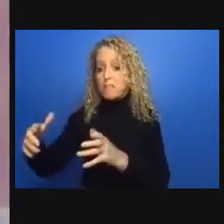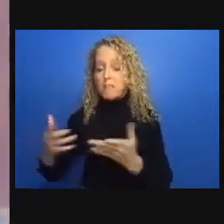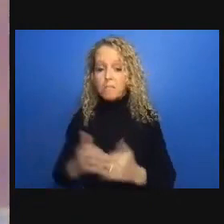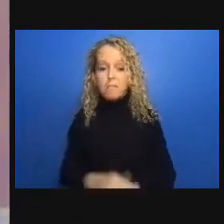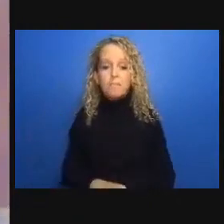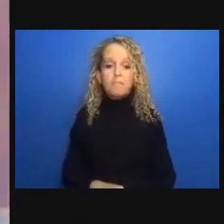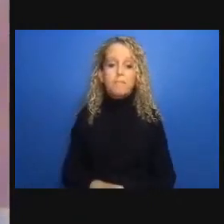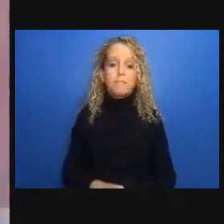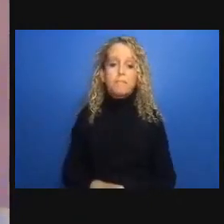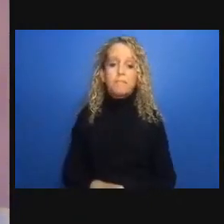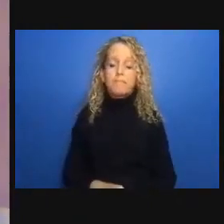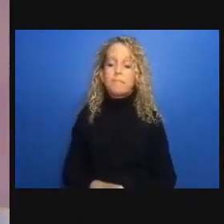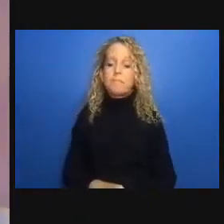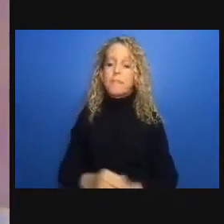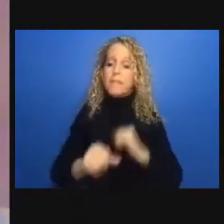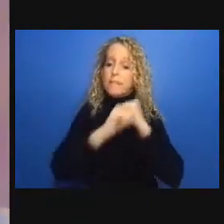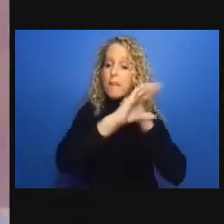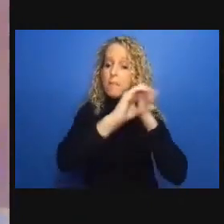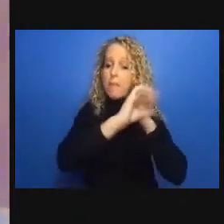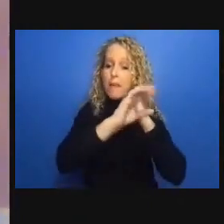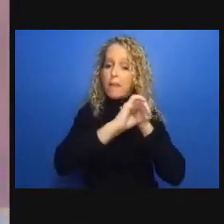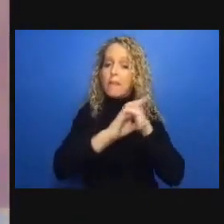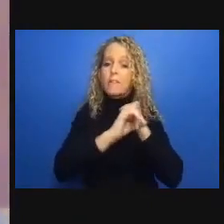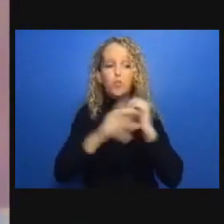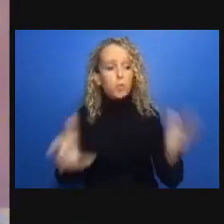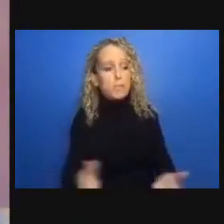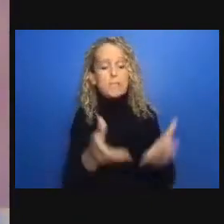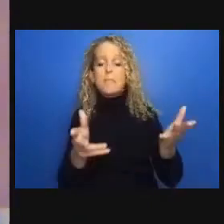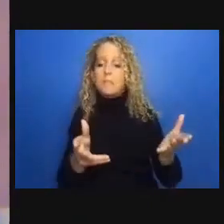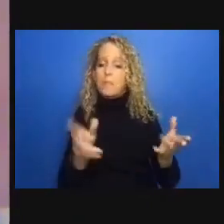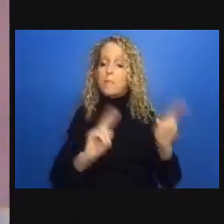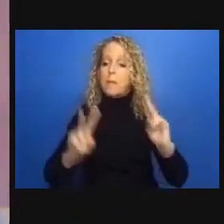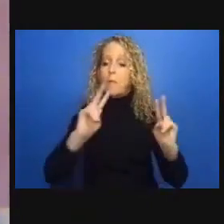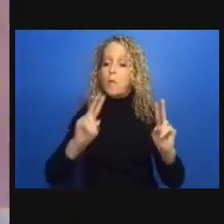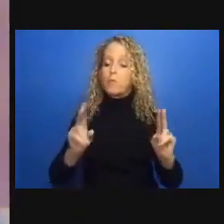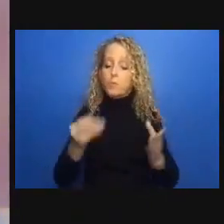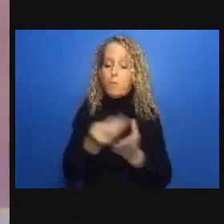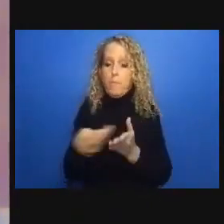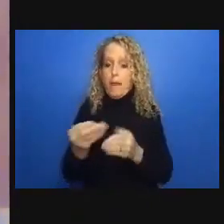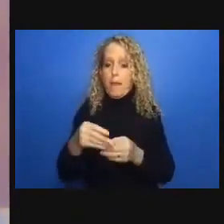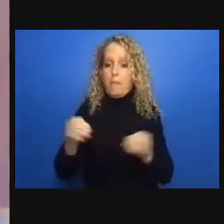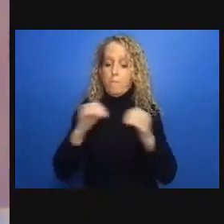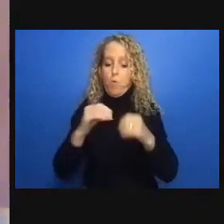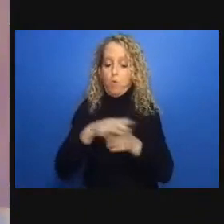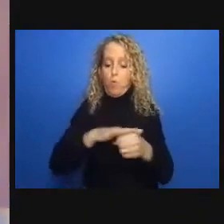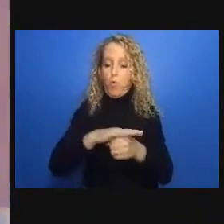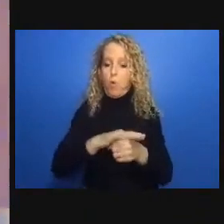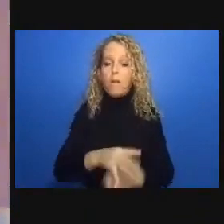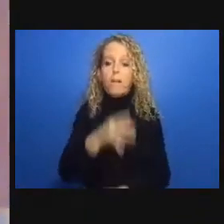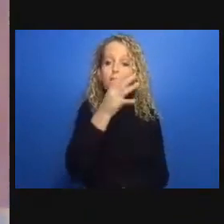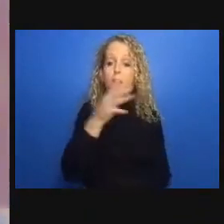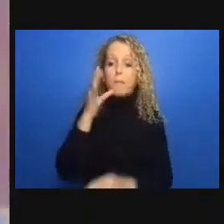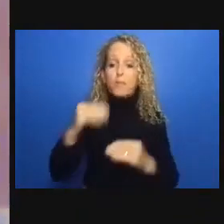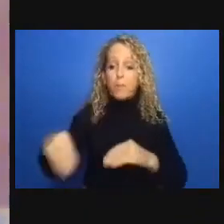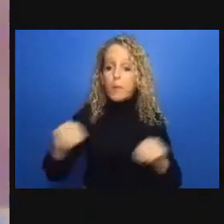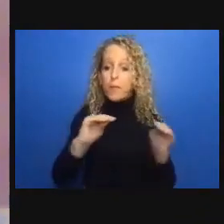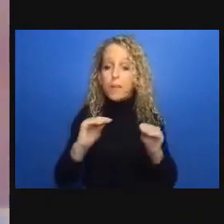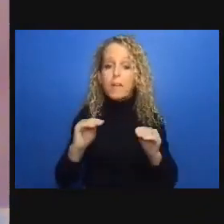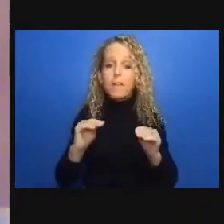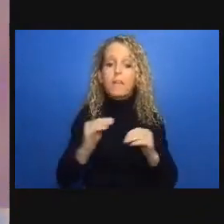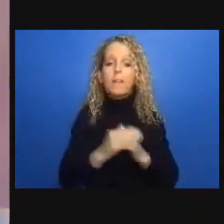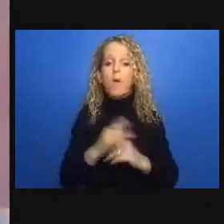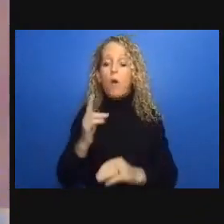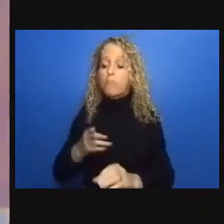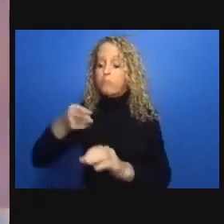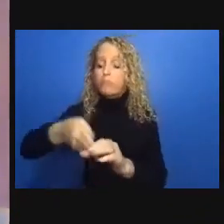developed to inspire citizens to support local buying from farmer hubs or the farmers markets, or joining a